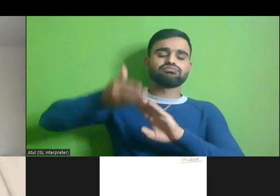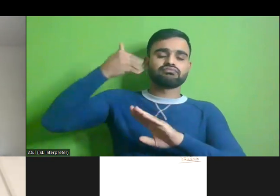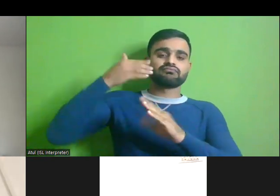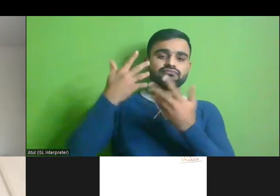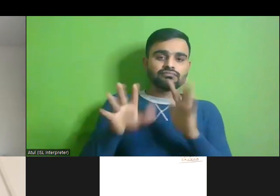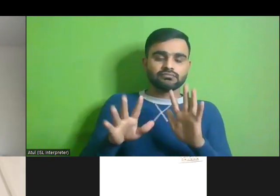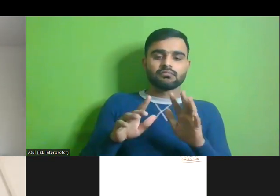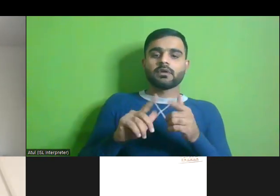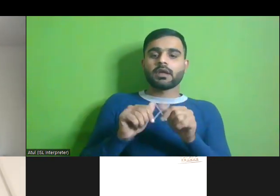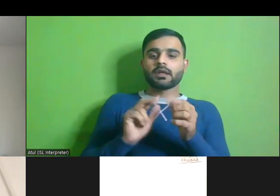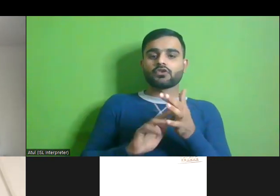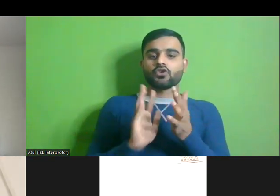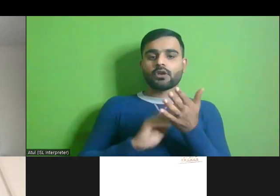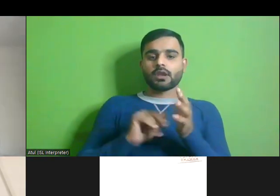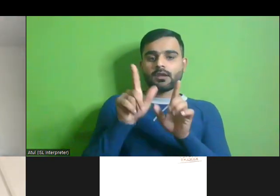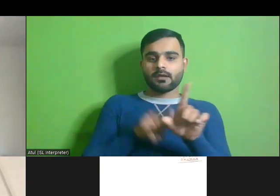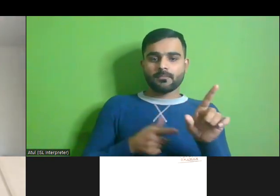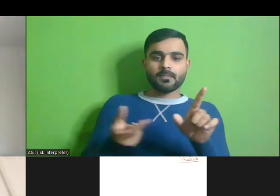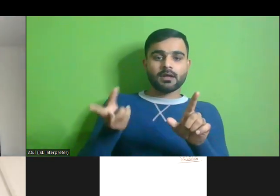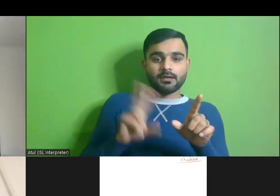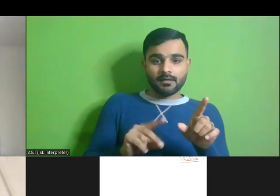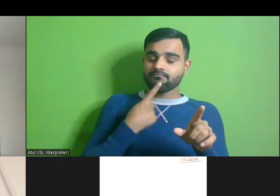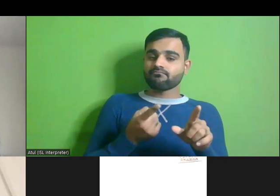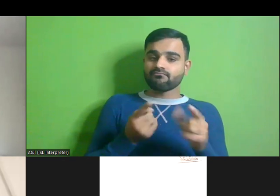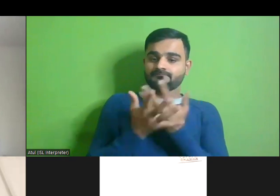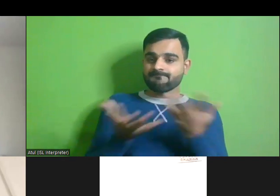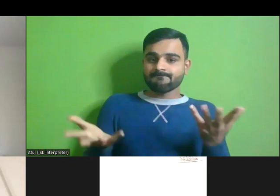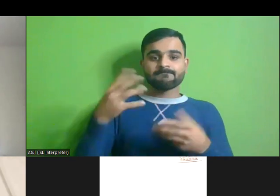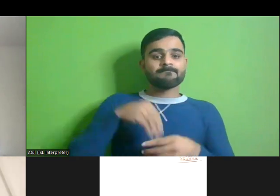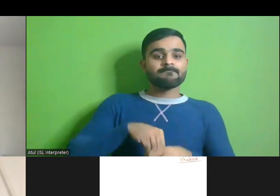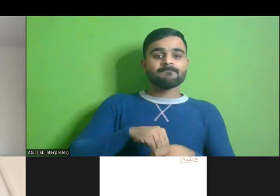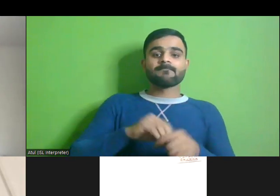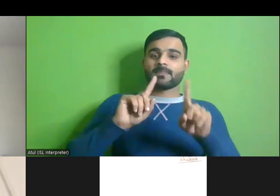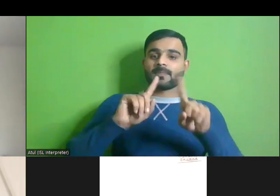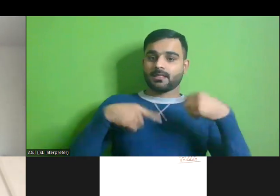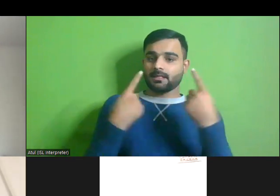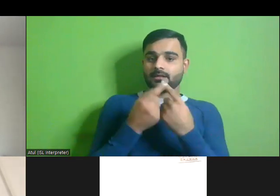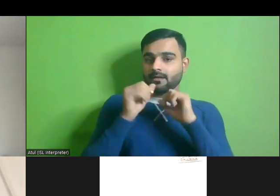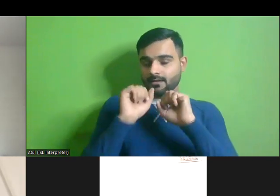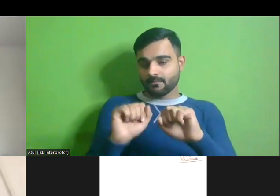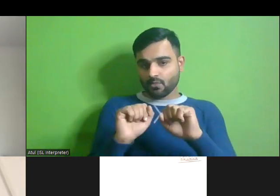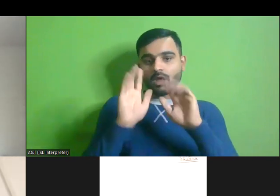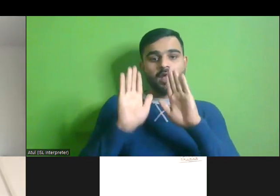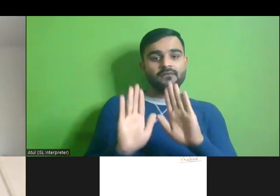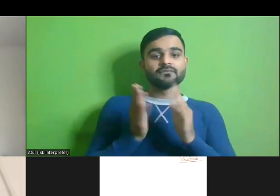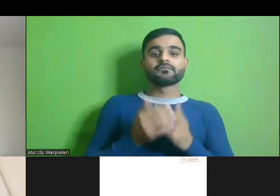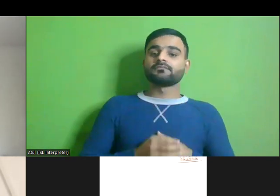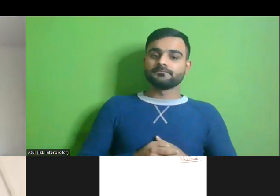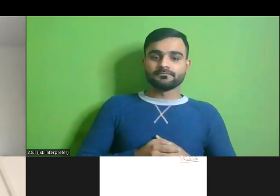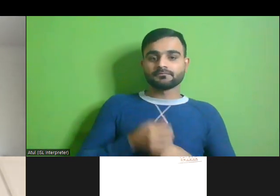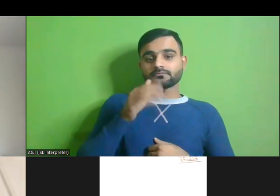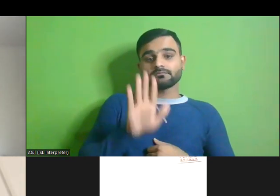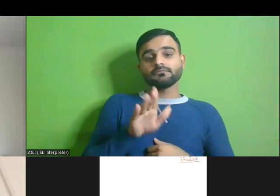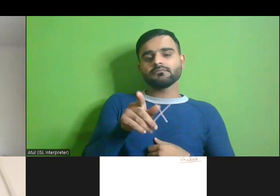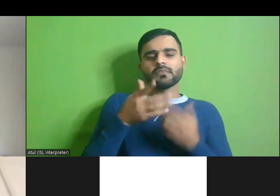the autonomy to have your own, a roof over your head, or a room of your own, or have that